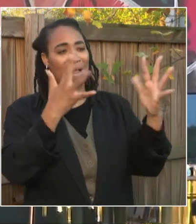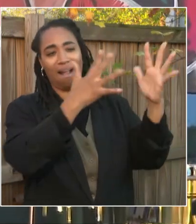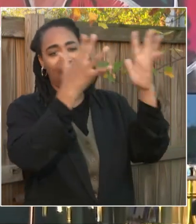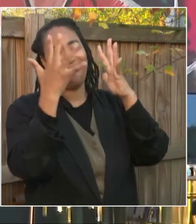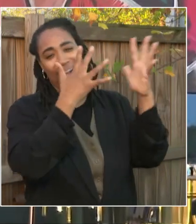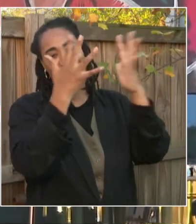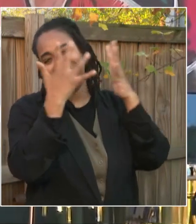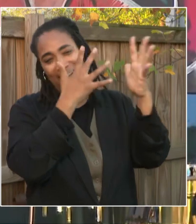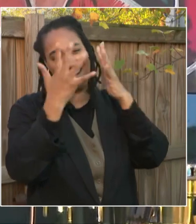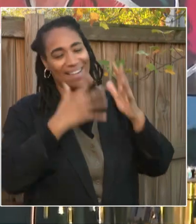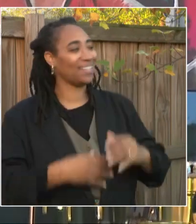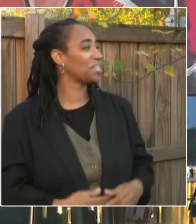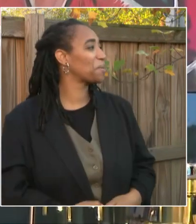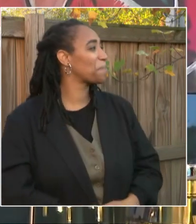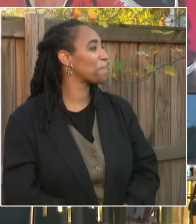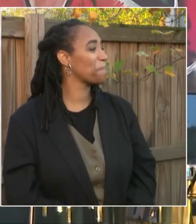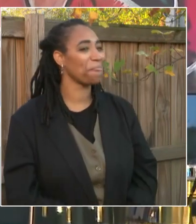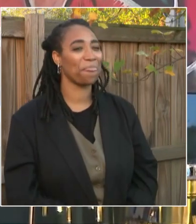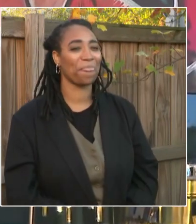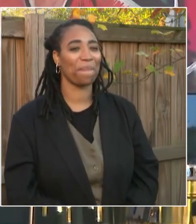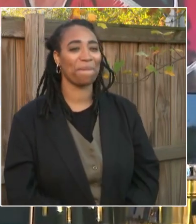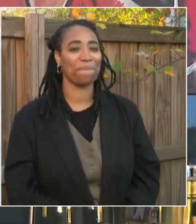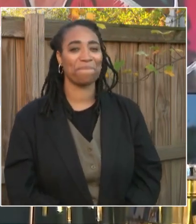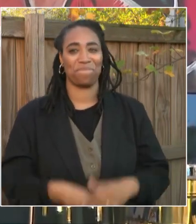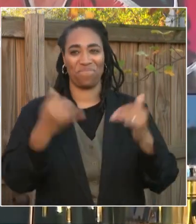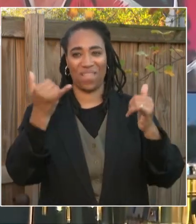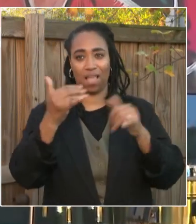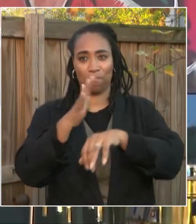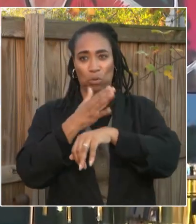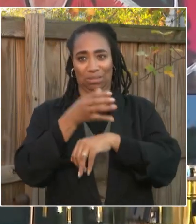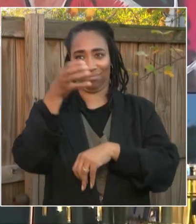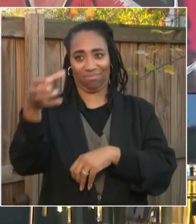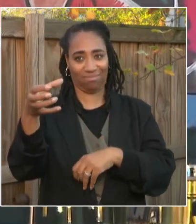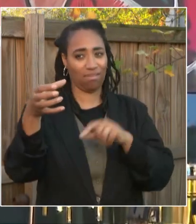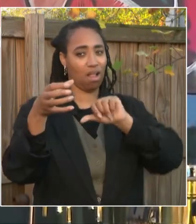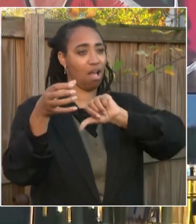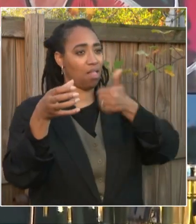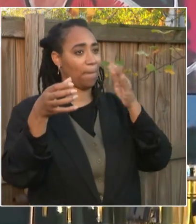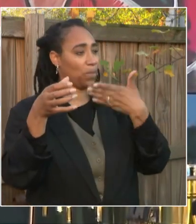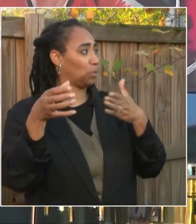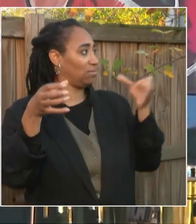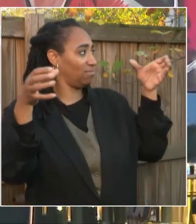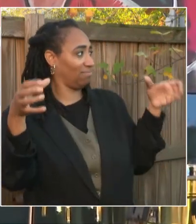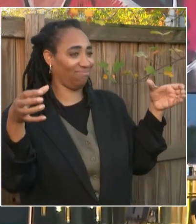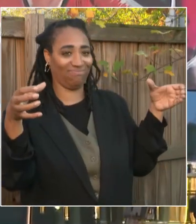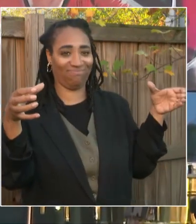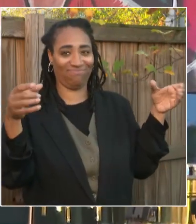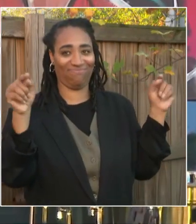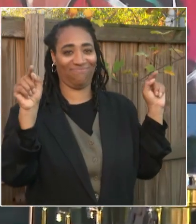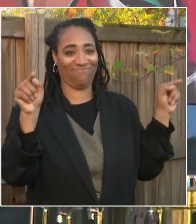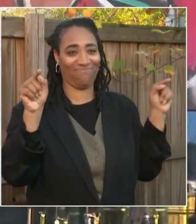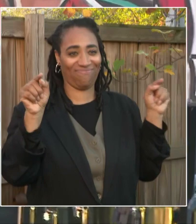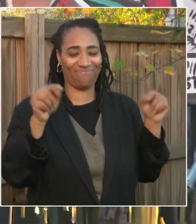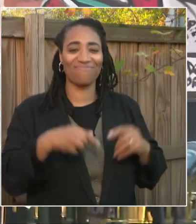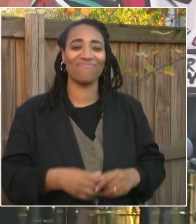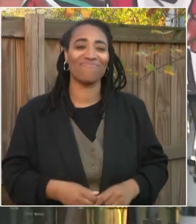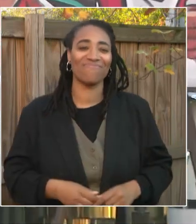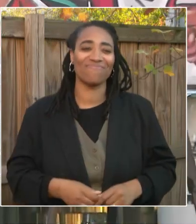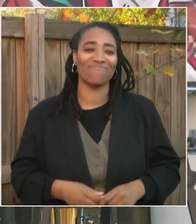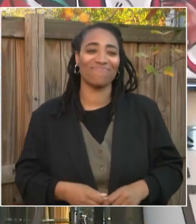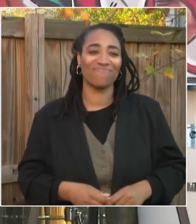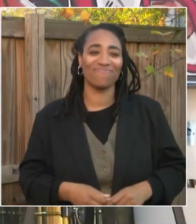I'm super excited. We're getting ready to get out the way of the crank. 2 stages. I remember years ago at Crystal Skates, Essence and